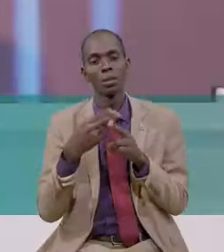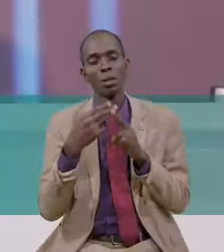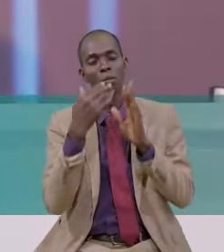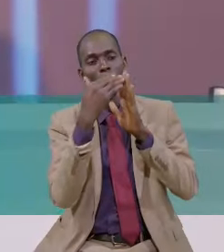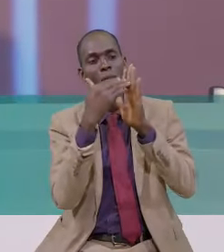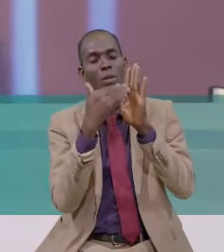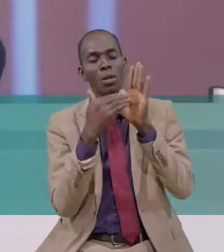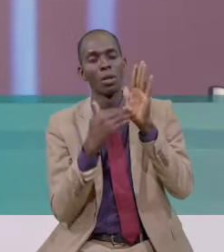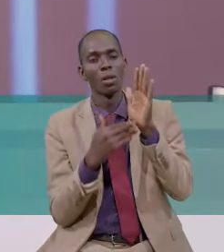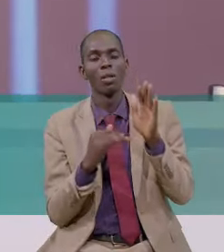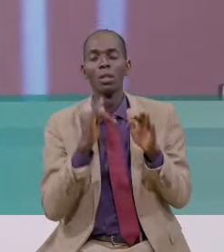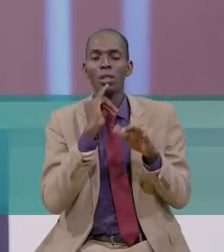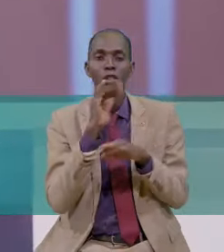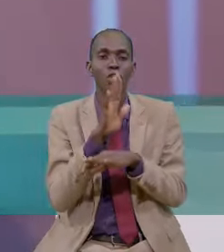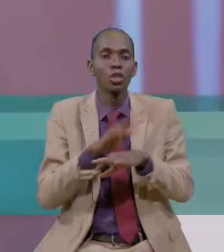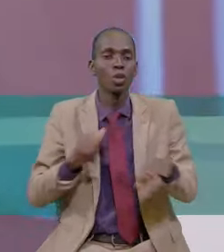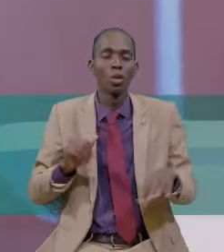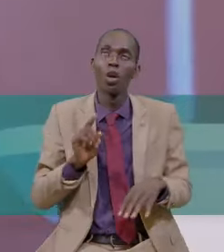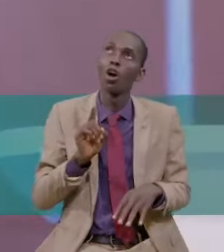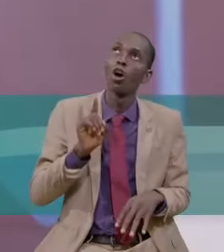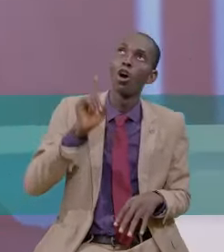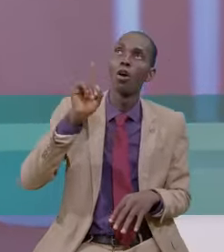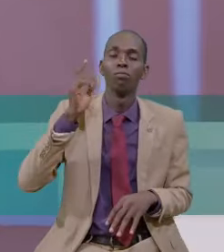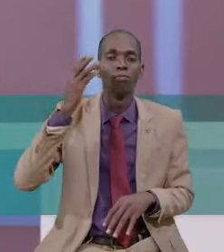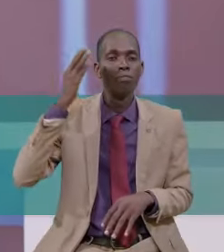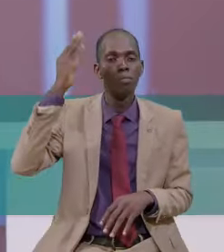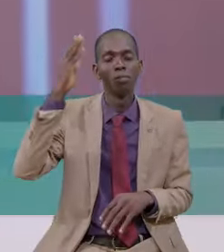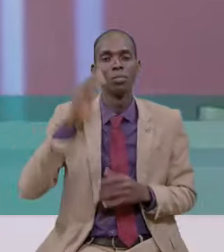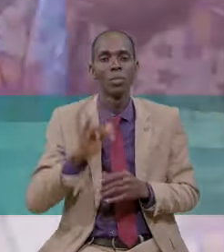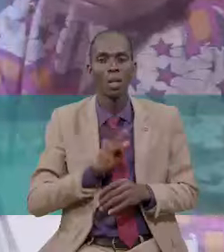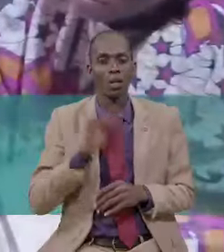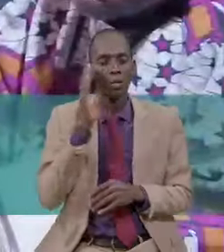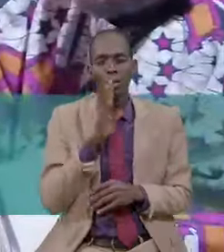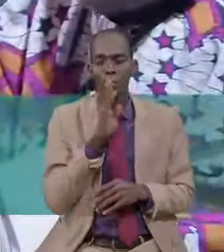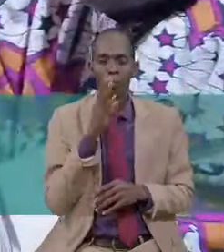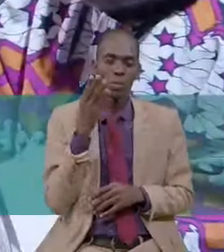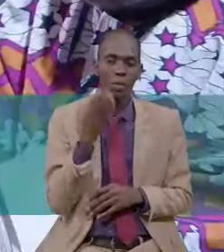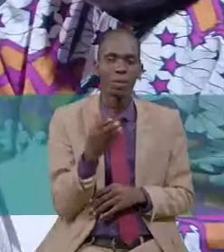yonder, when the roll is called up yonder, I